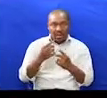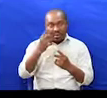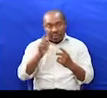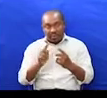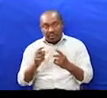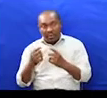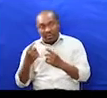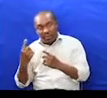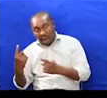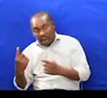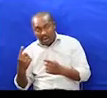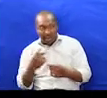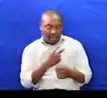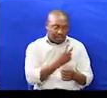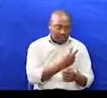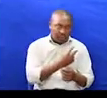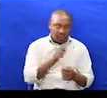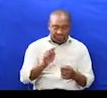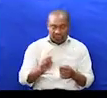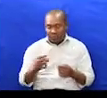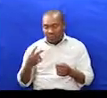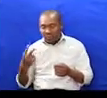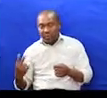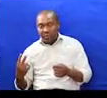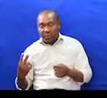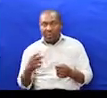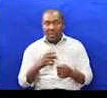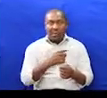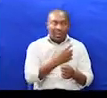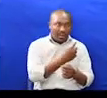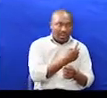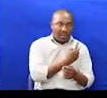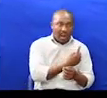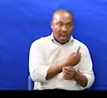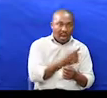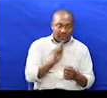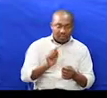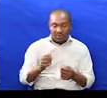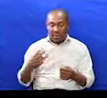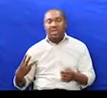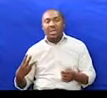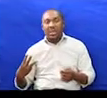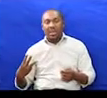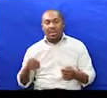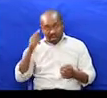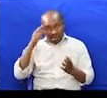2:2, 1:3. That is a small ratio.